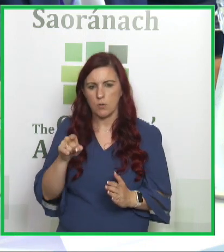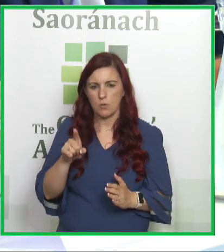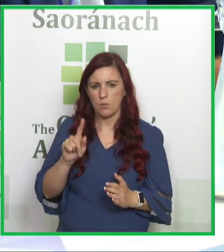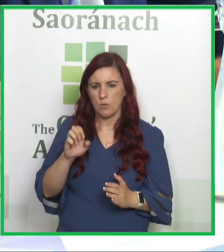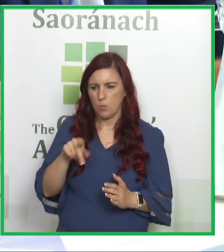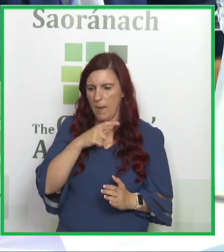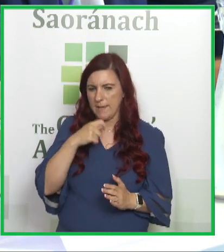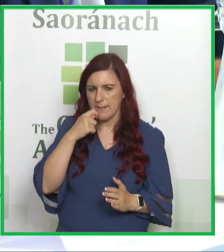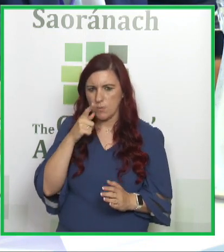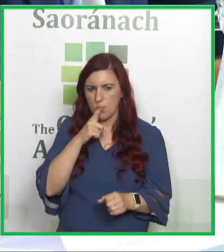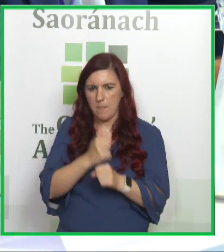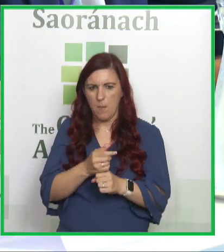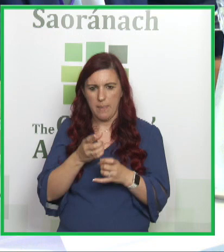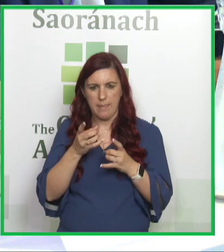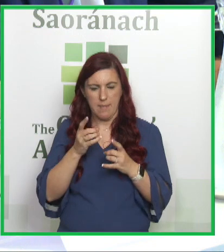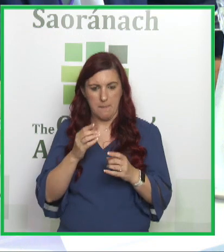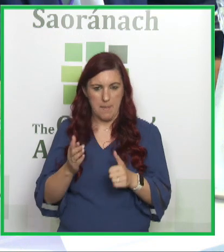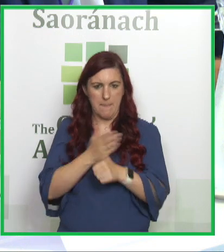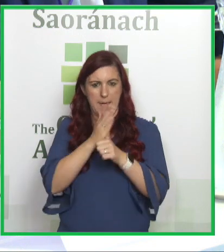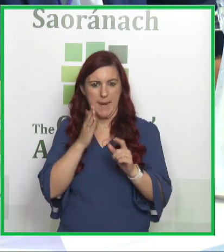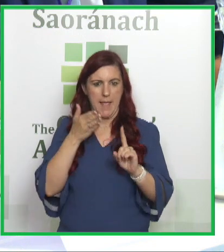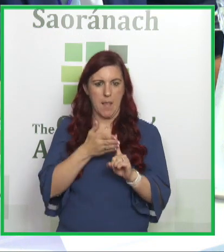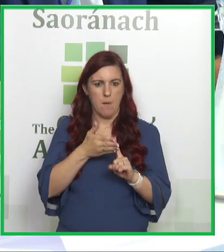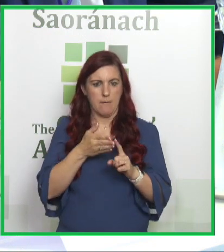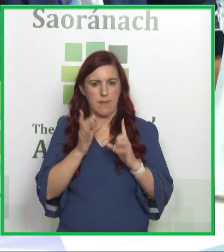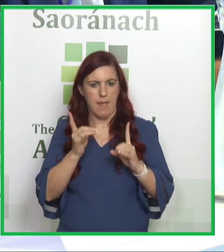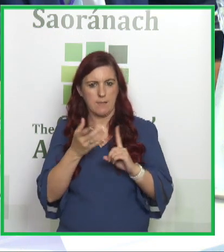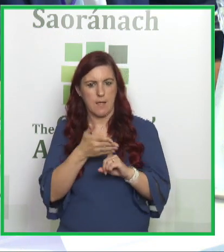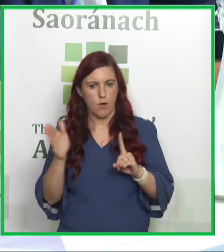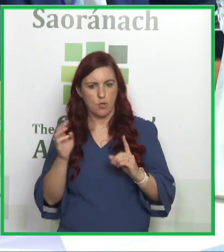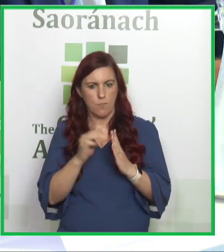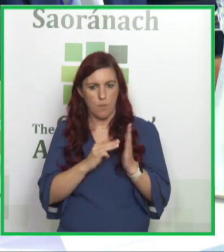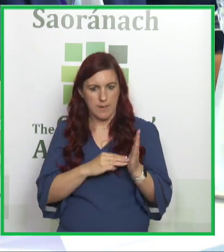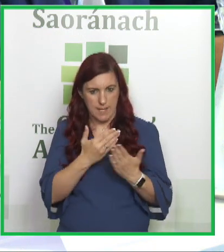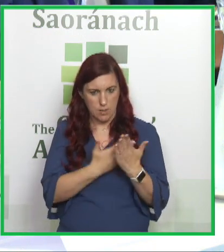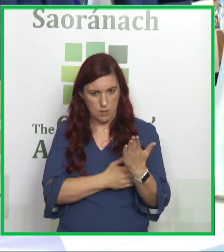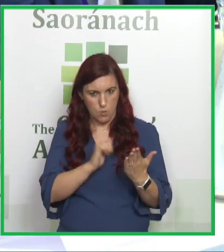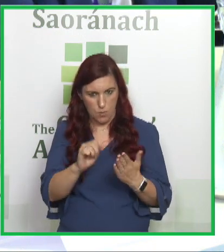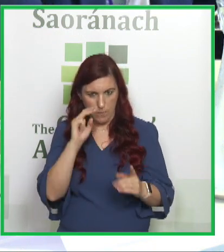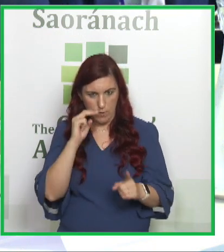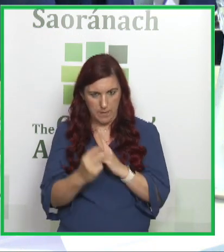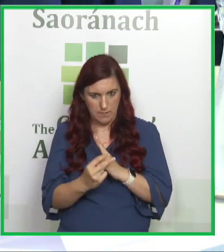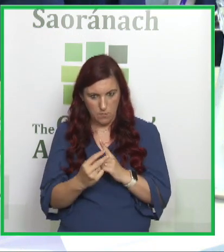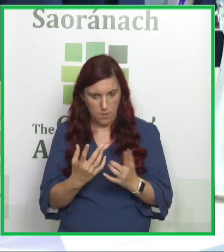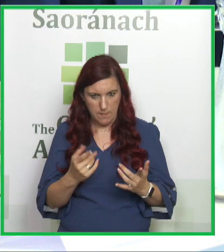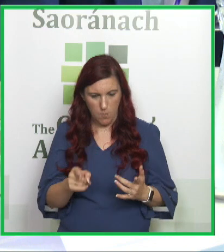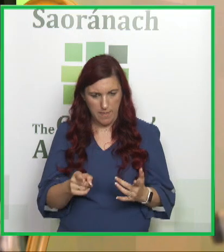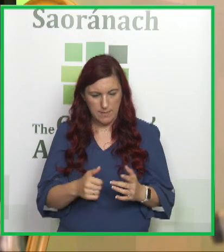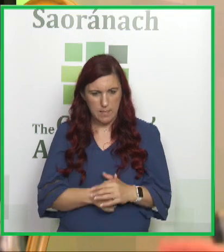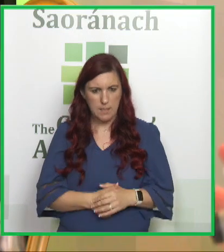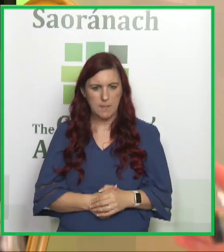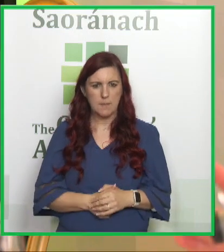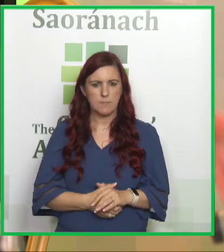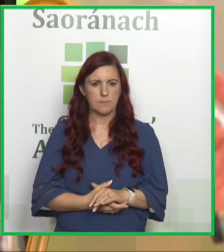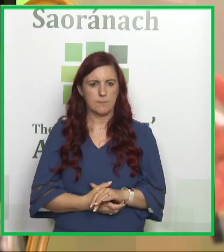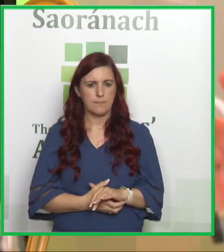enablers of the health diversion programme is the legislation. Mm-hmm. From your perspective, where you're sitting right now, where is that at? I know